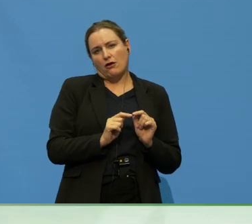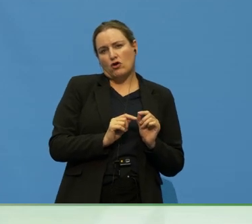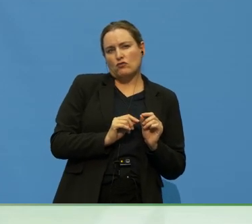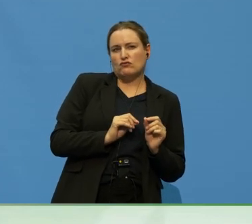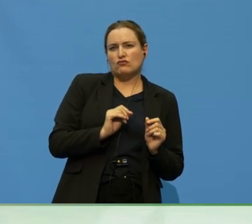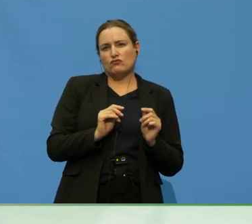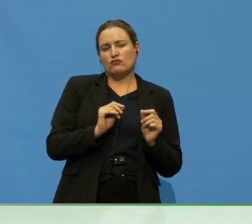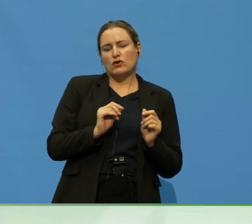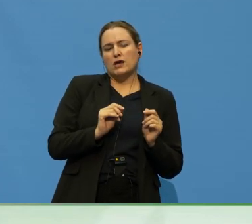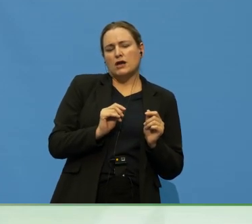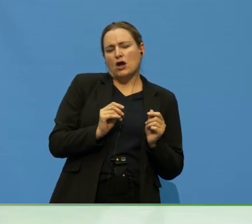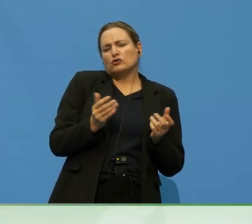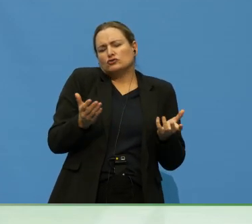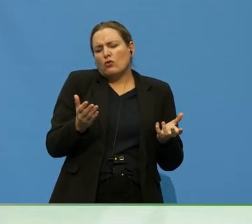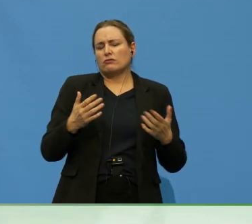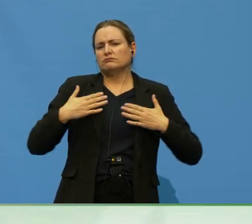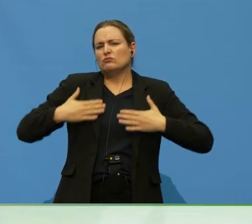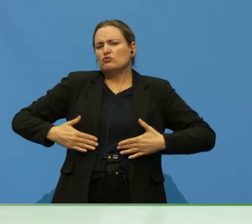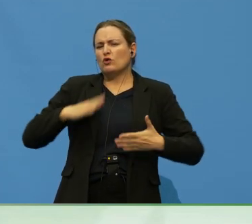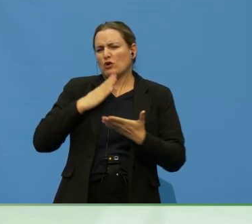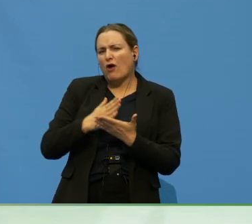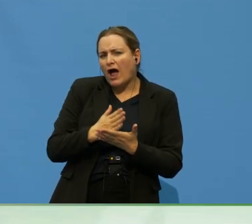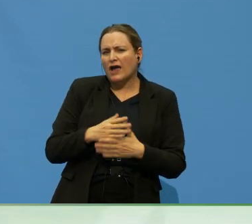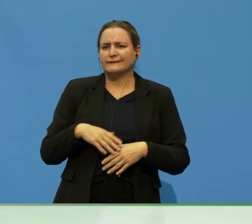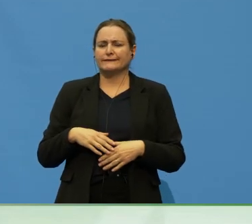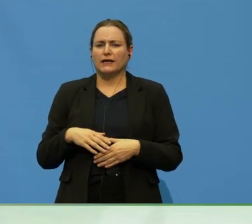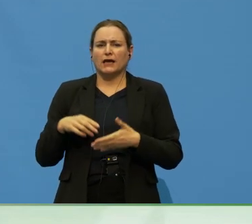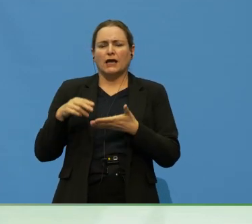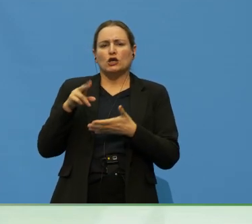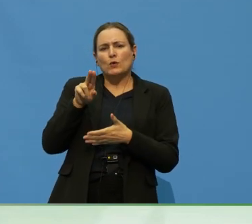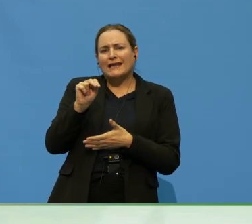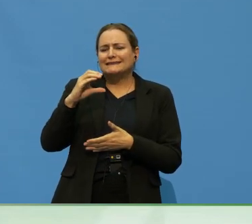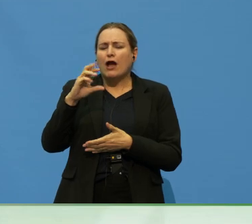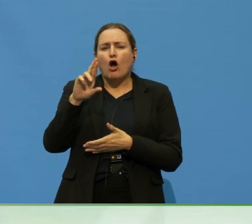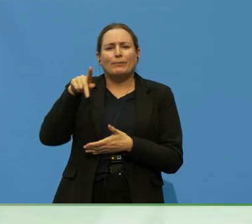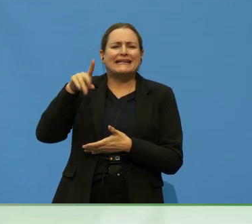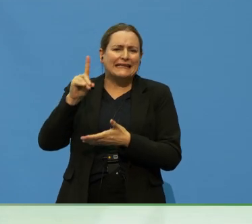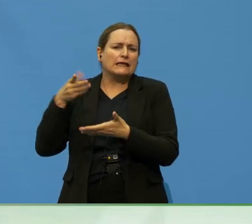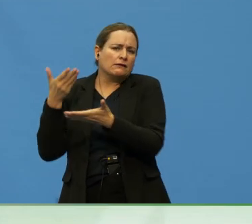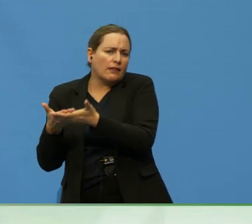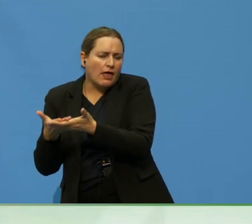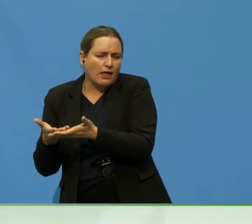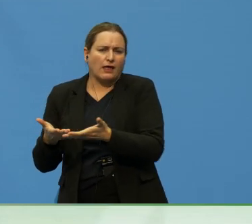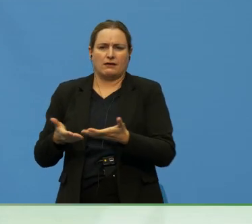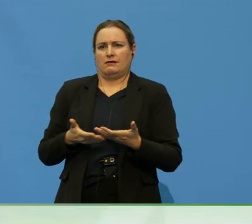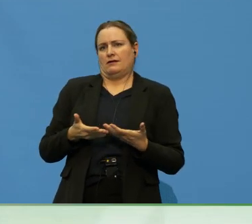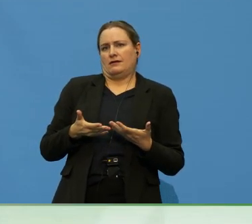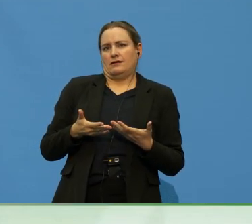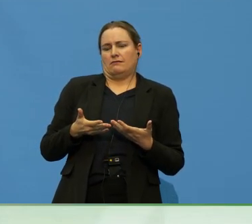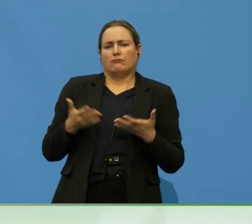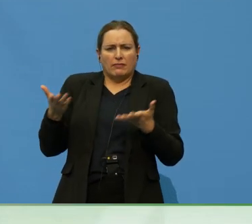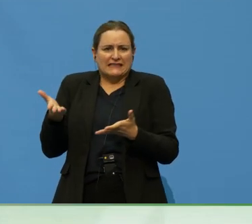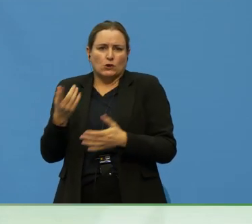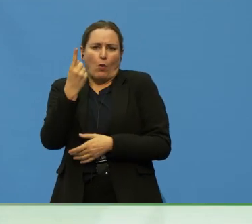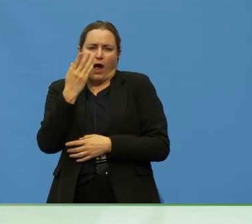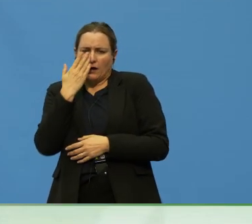normative human rights approach to CRPD implementation, there are different approaches that you could take. So one of the approaches is more of a kind